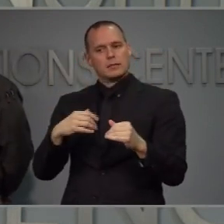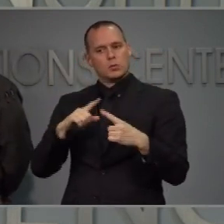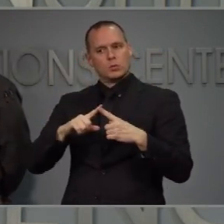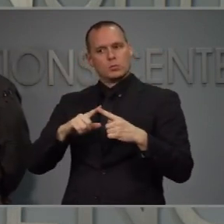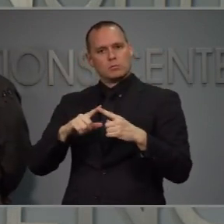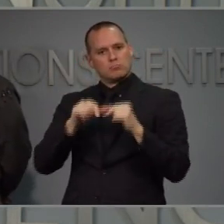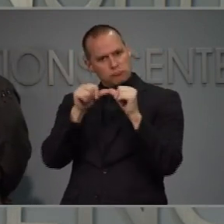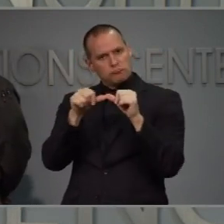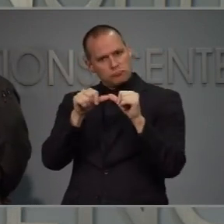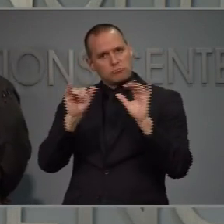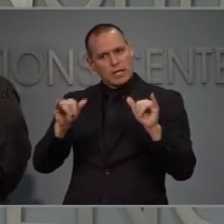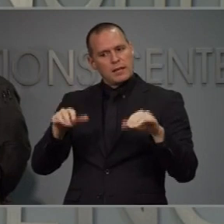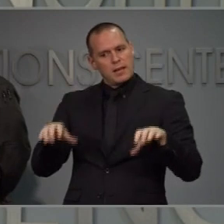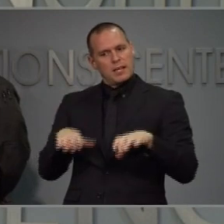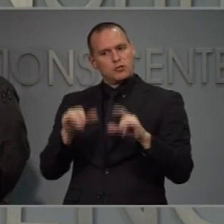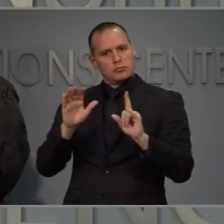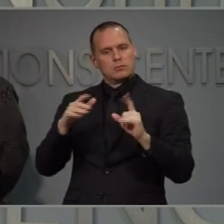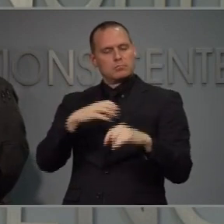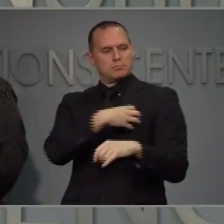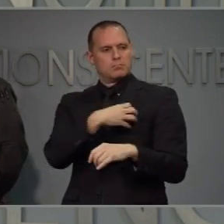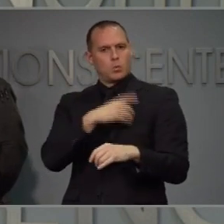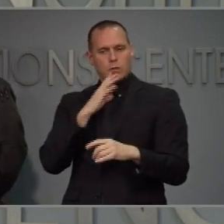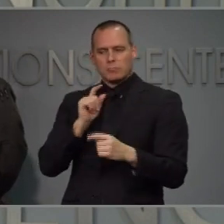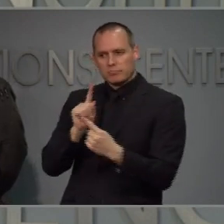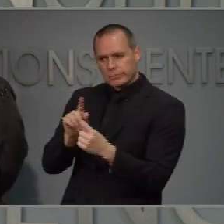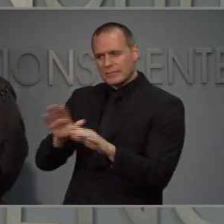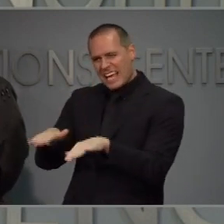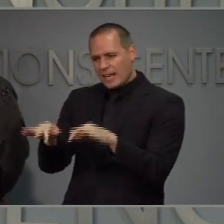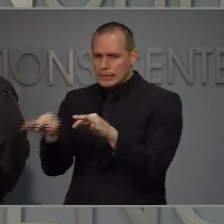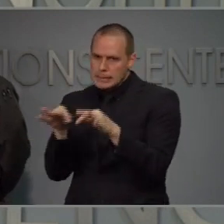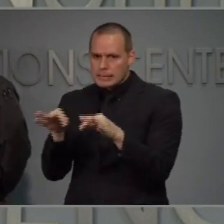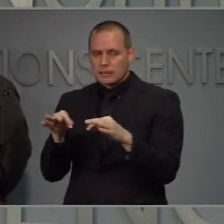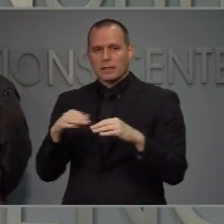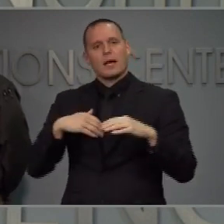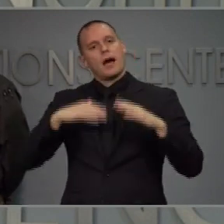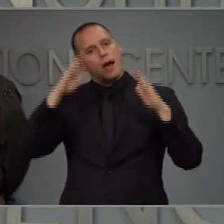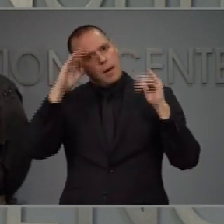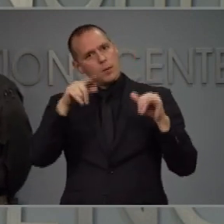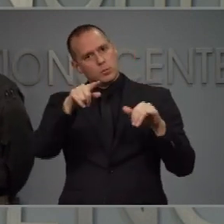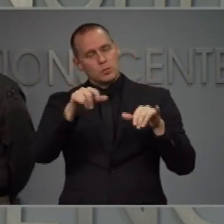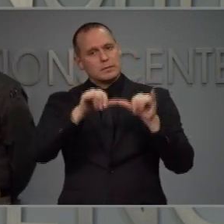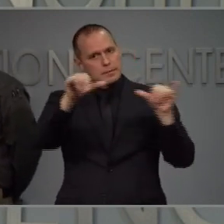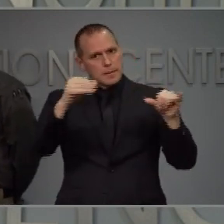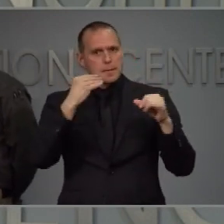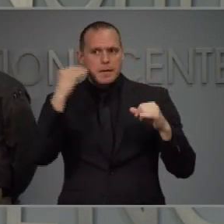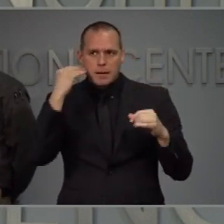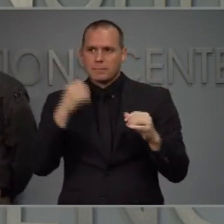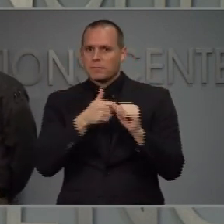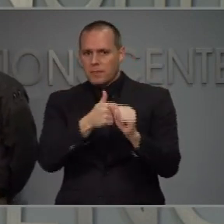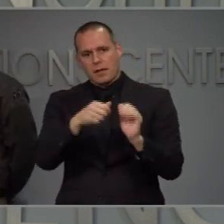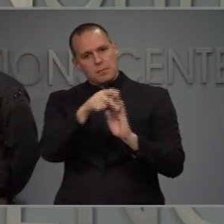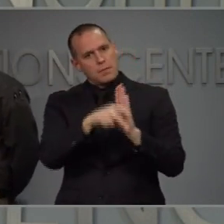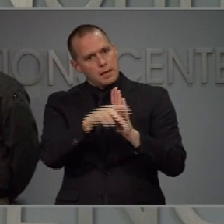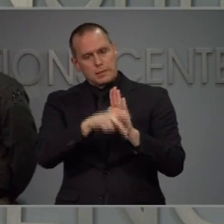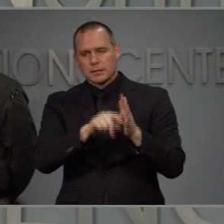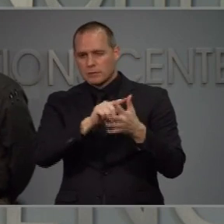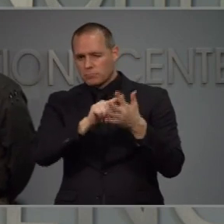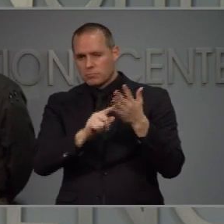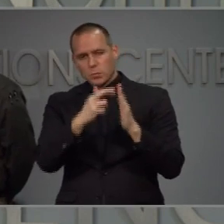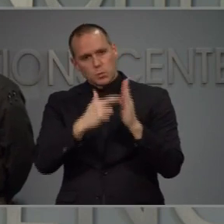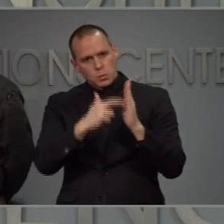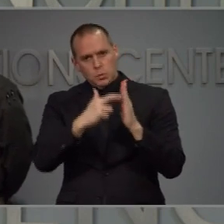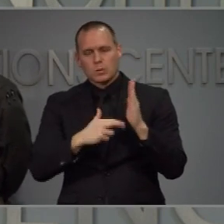that North Carolinians will continue to take this seriously and will continue to abide by the orders as we go through